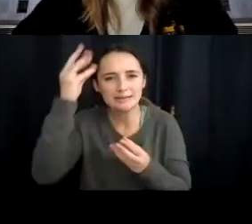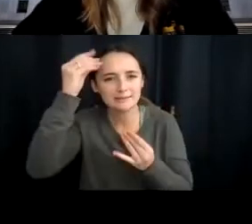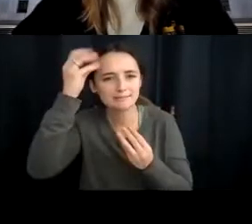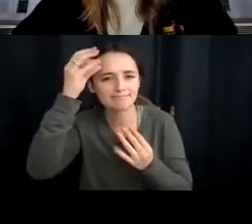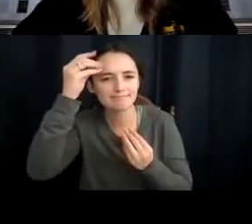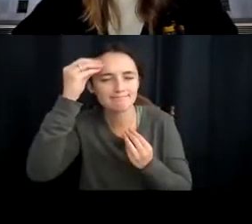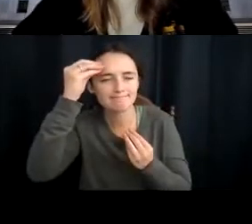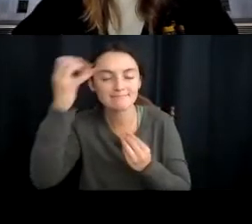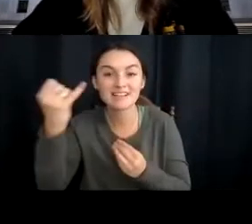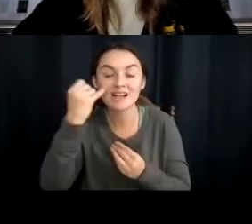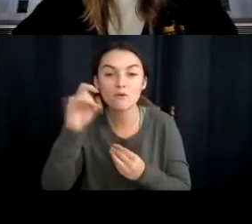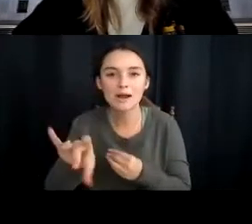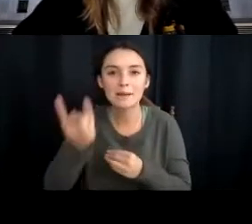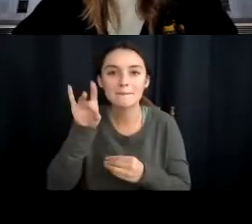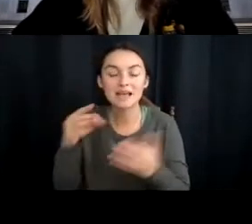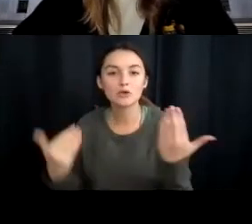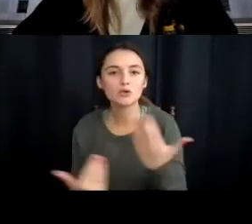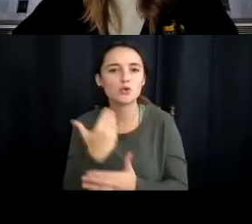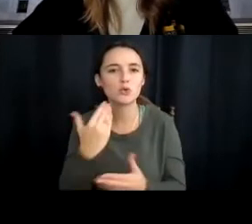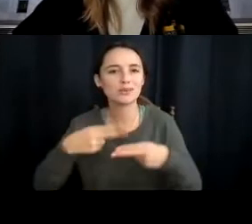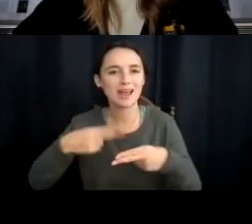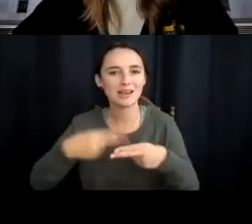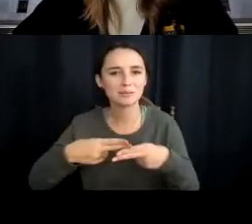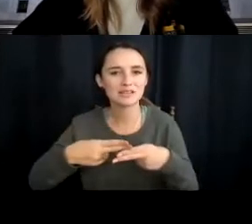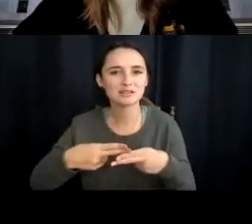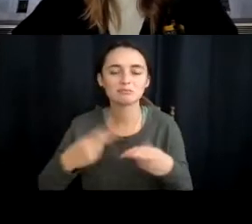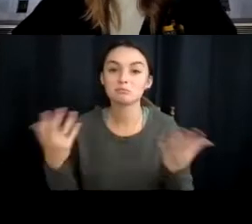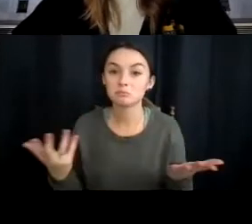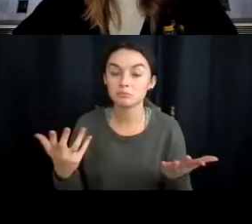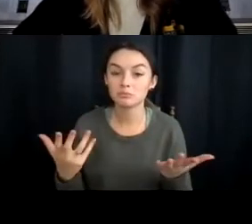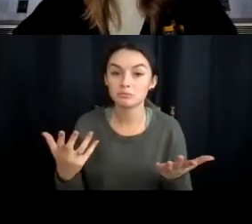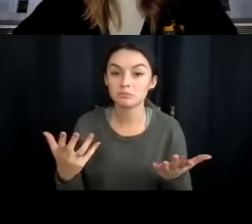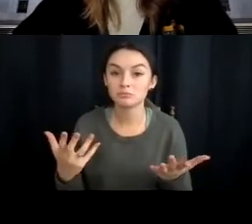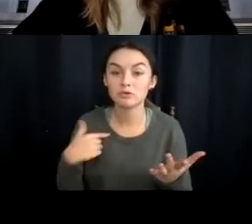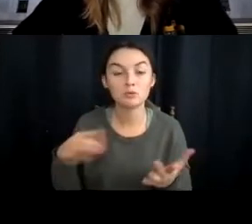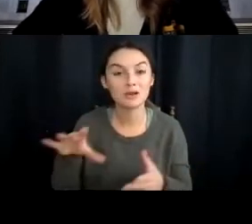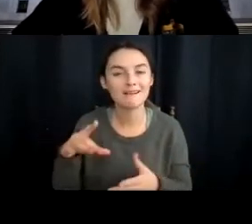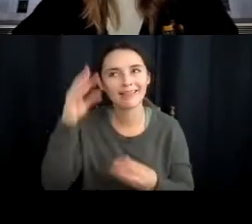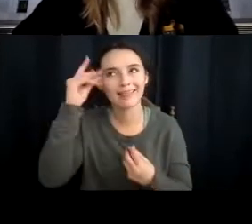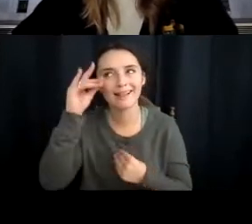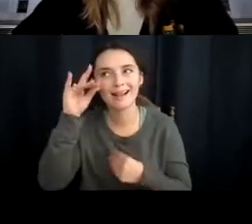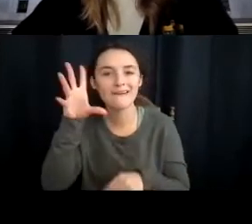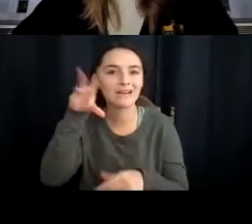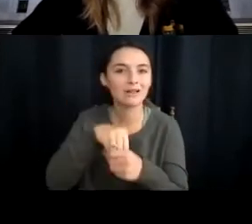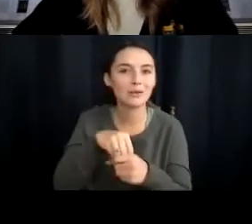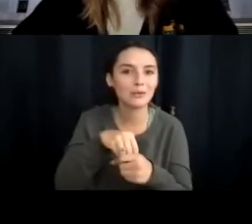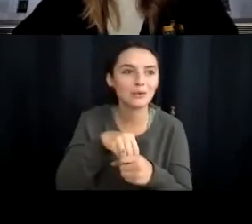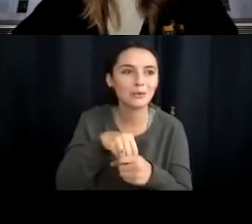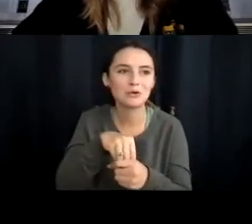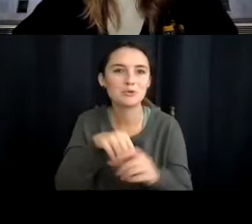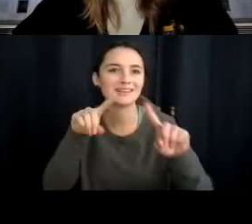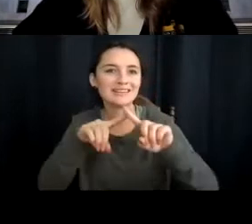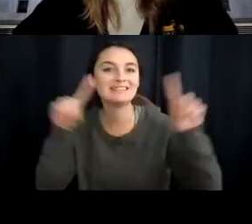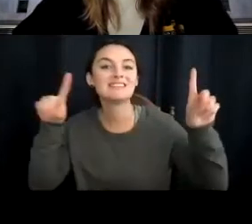to select new names today, would we maybe think about including different names to represent more of the diversity that we have